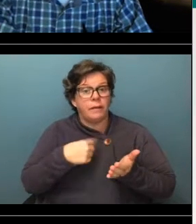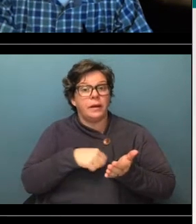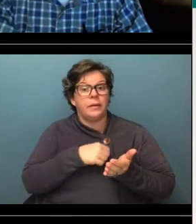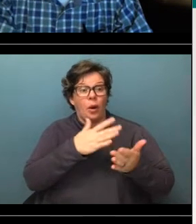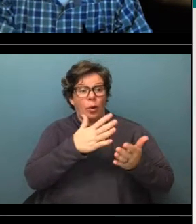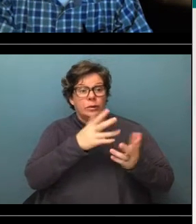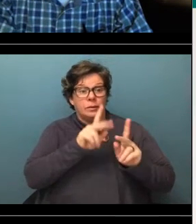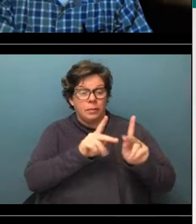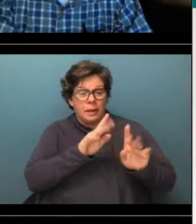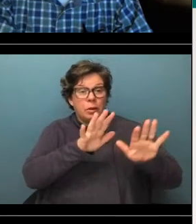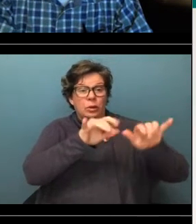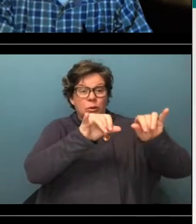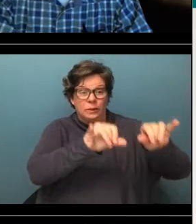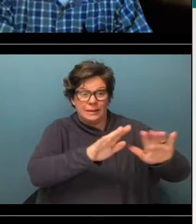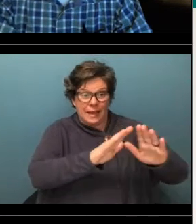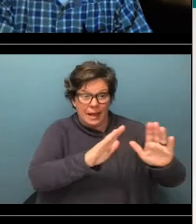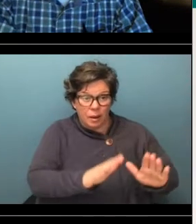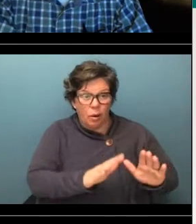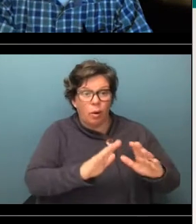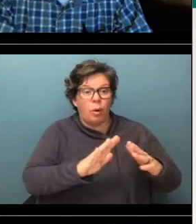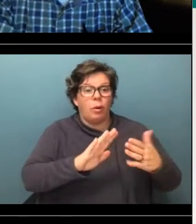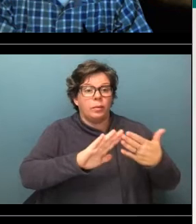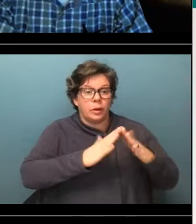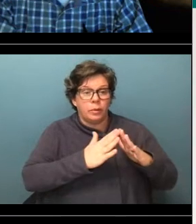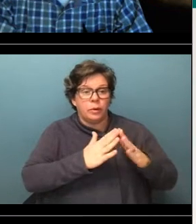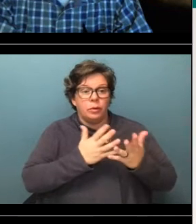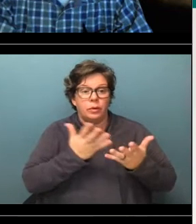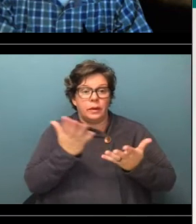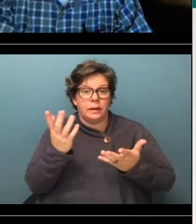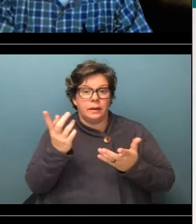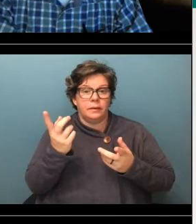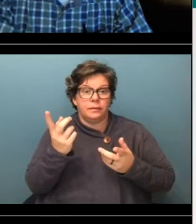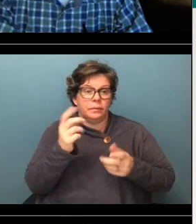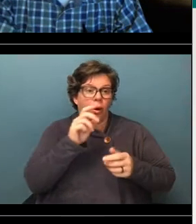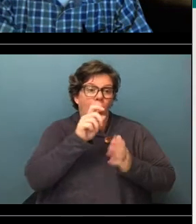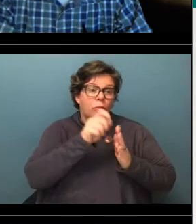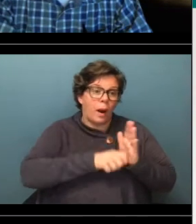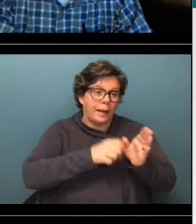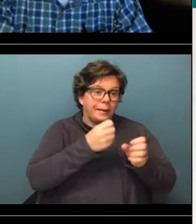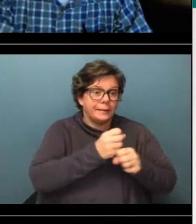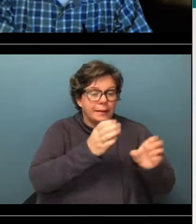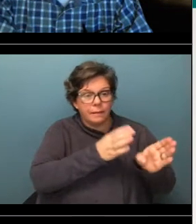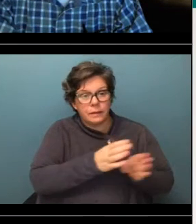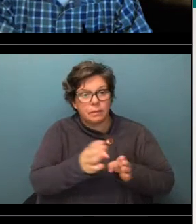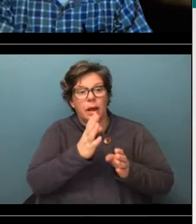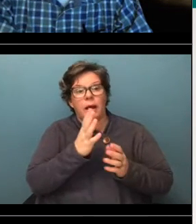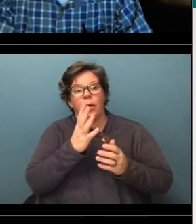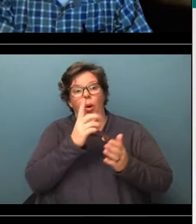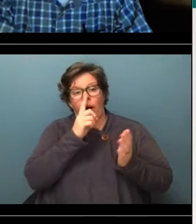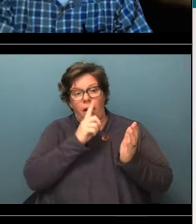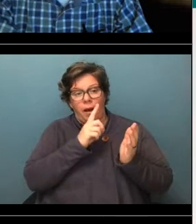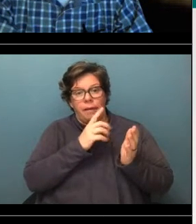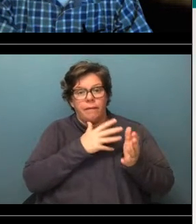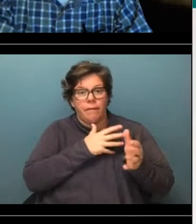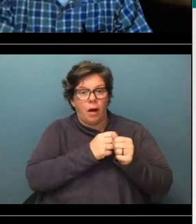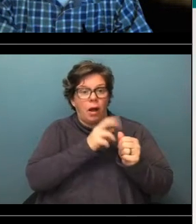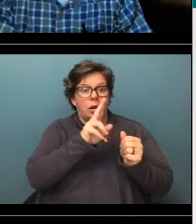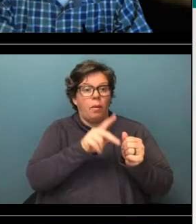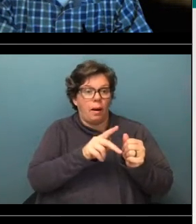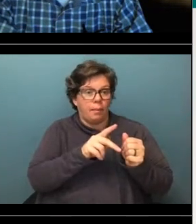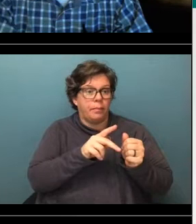concern to remain in their homes, in the community, working on safety plans or follow-up care through the hotline or through mobile